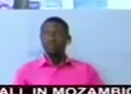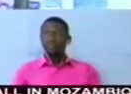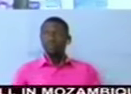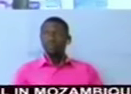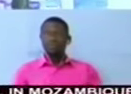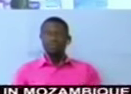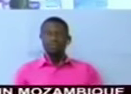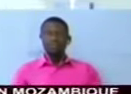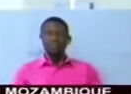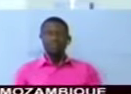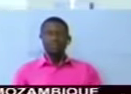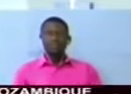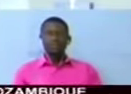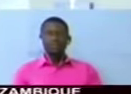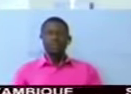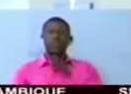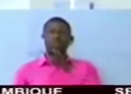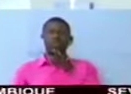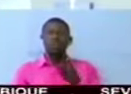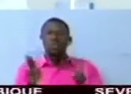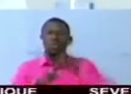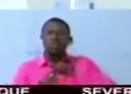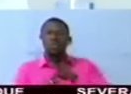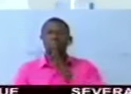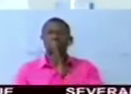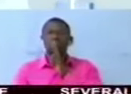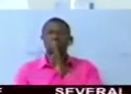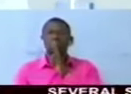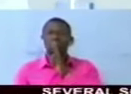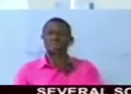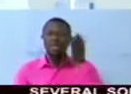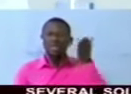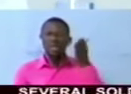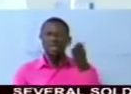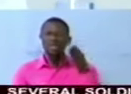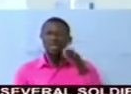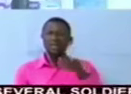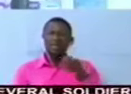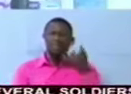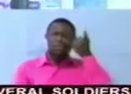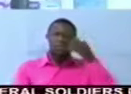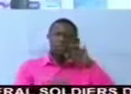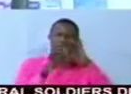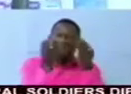Who did you report the matter to at the drug squad? Ba nga demé drug squad nak kan ci